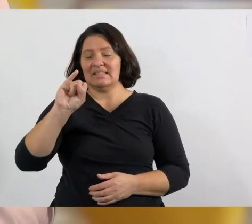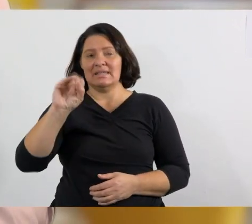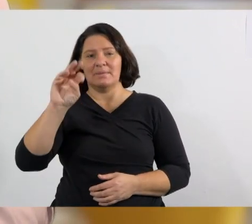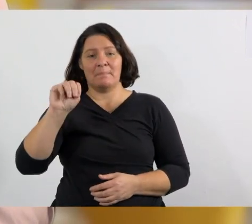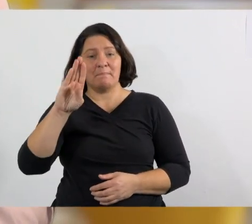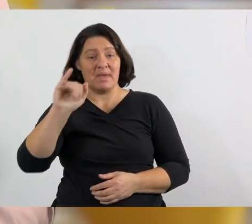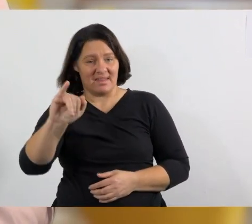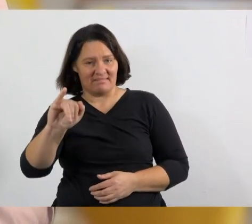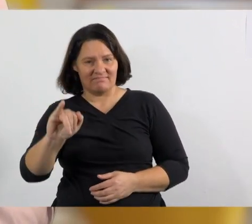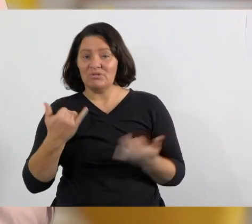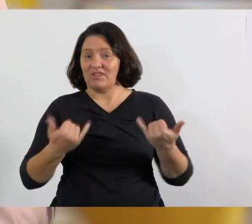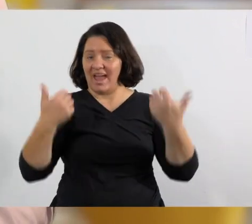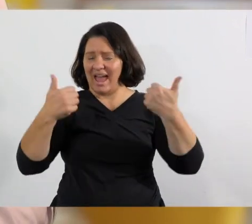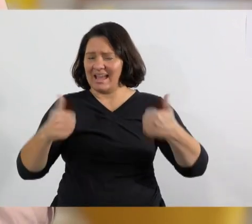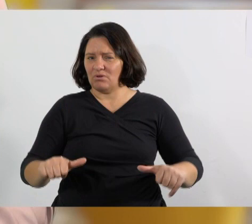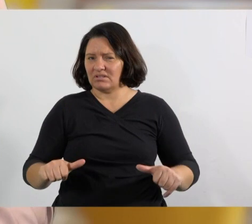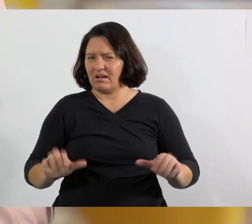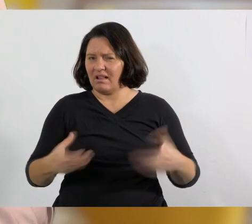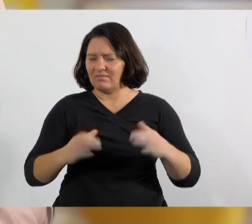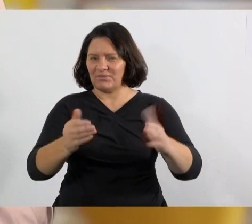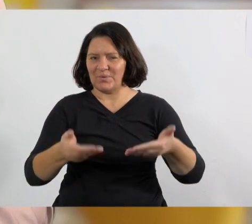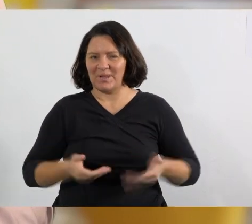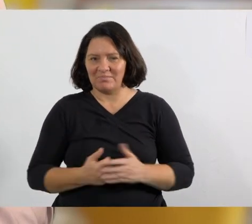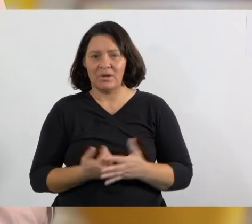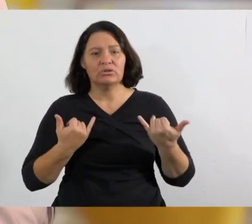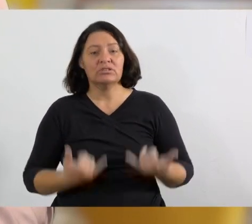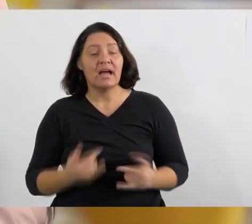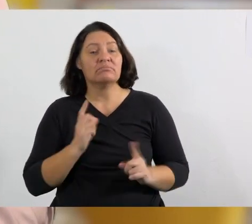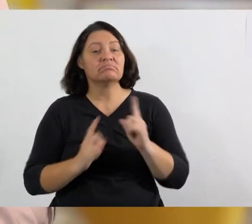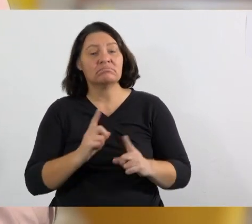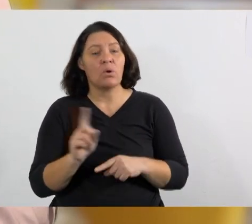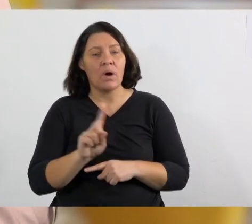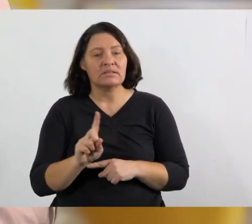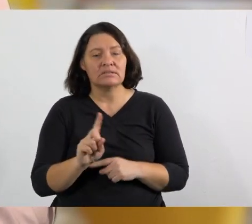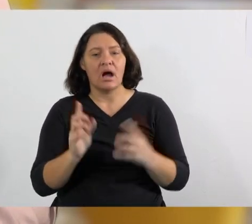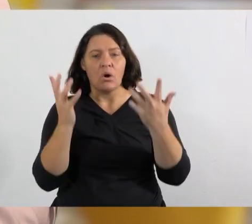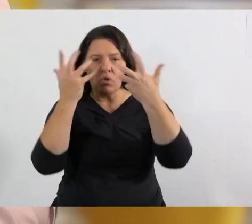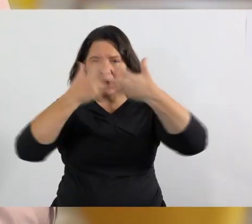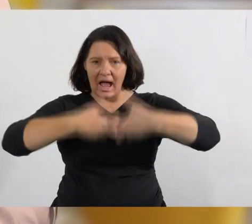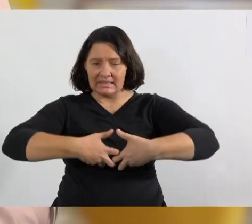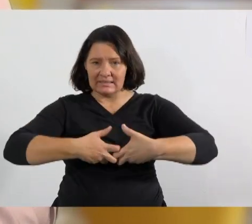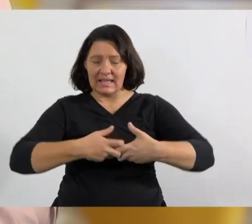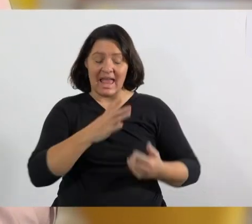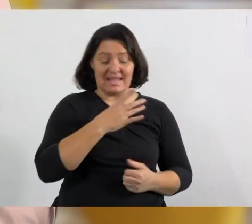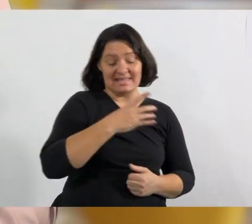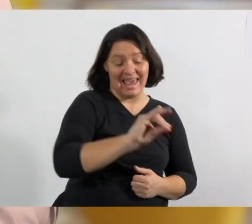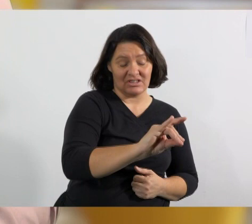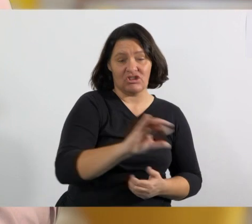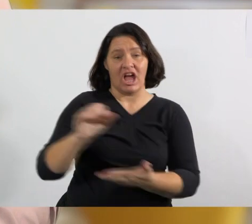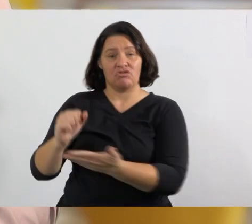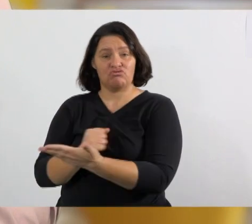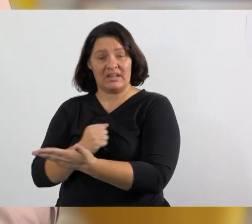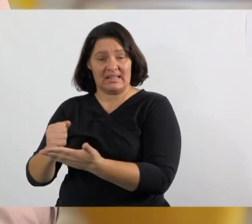about combined cash and credit transaction. And my focus is going to be on the